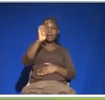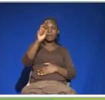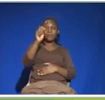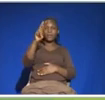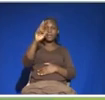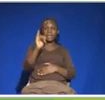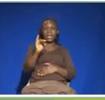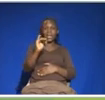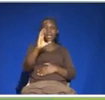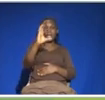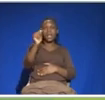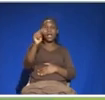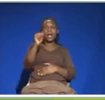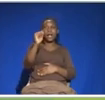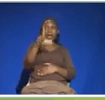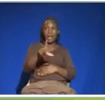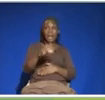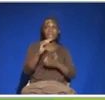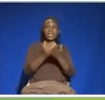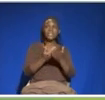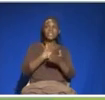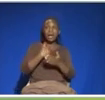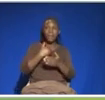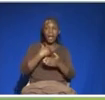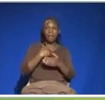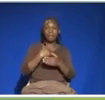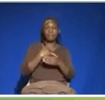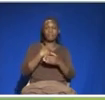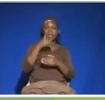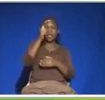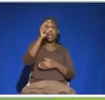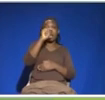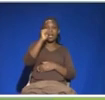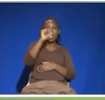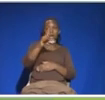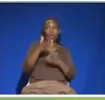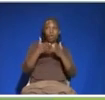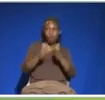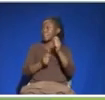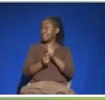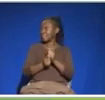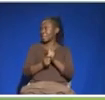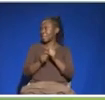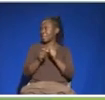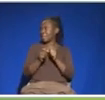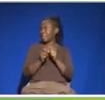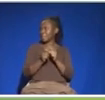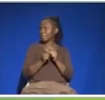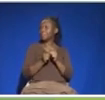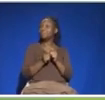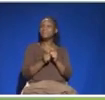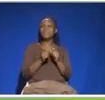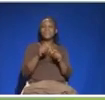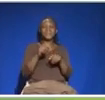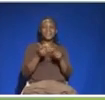have anal openings. Presence and the type of excretory organs. So different